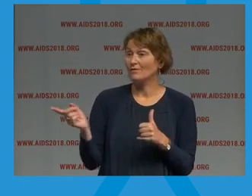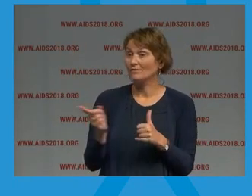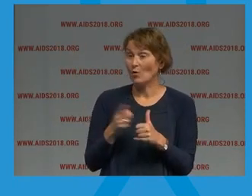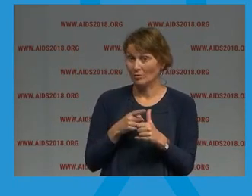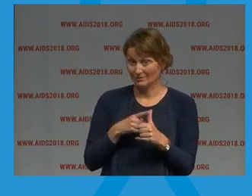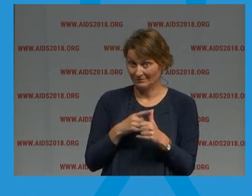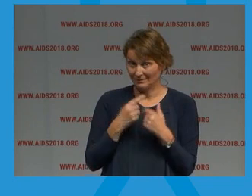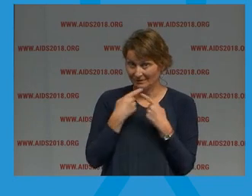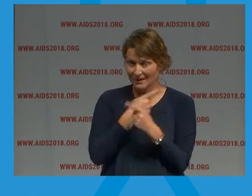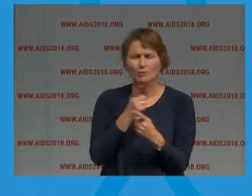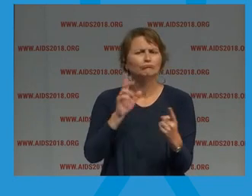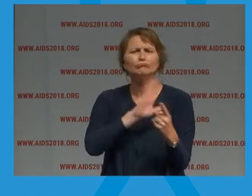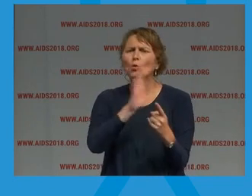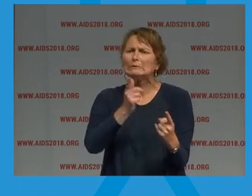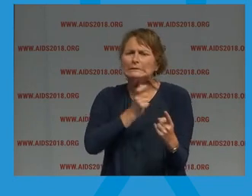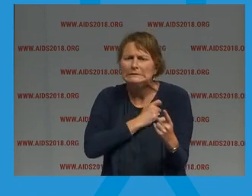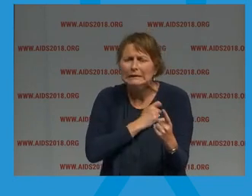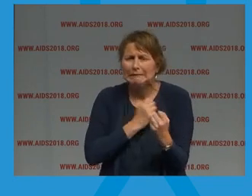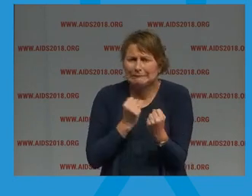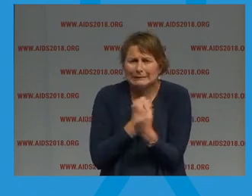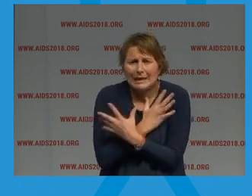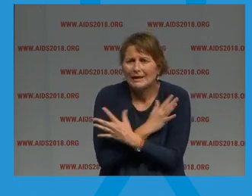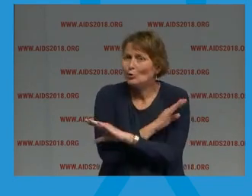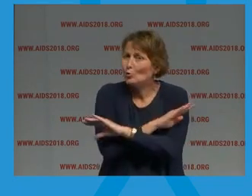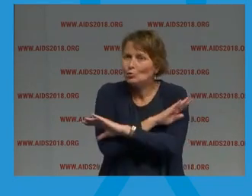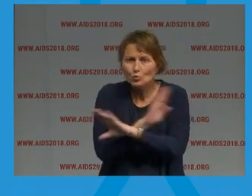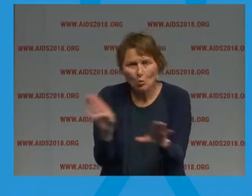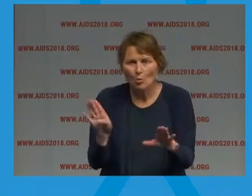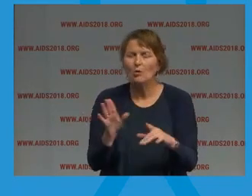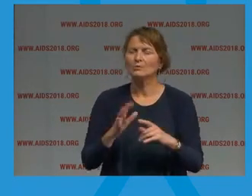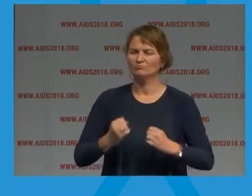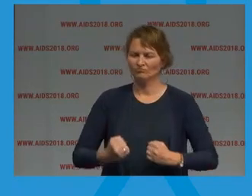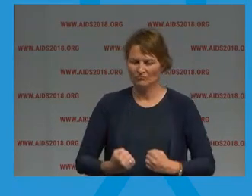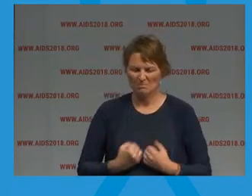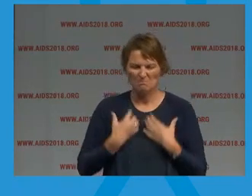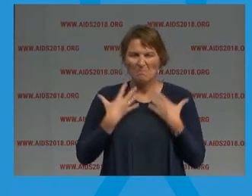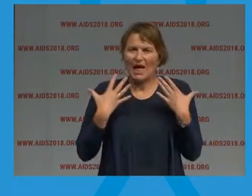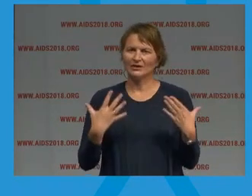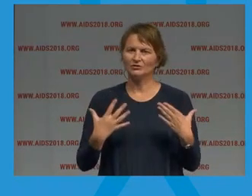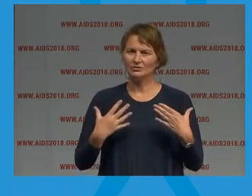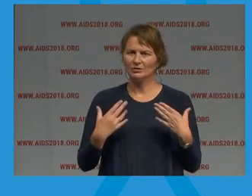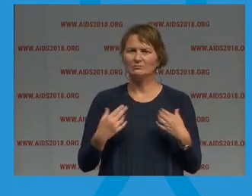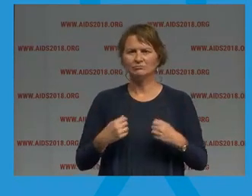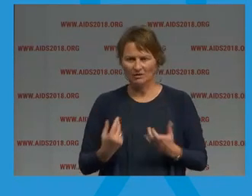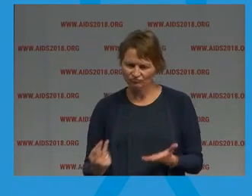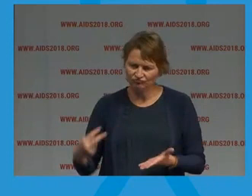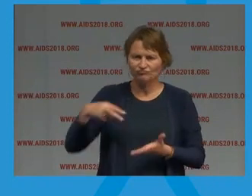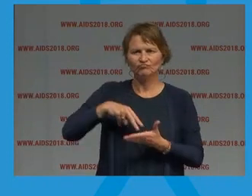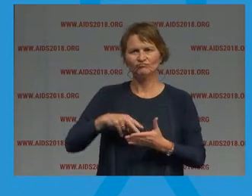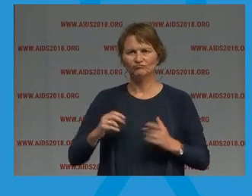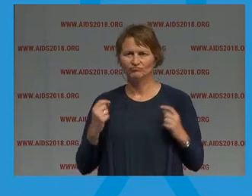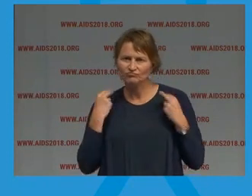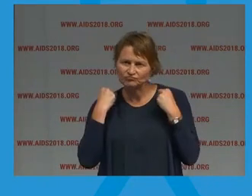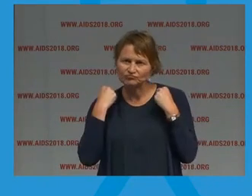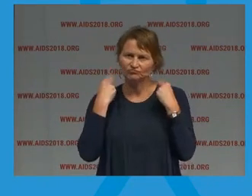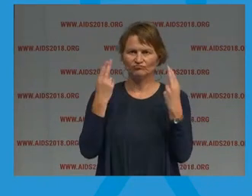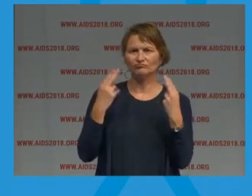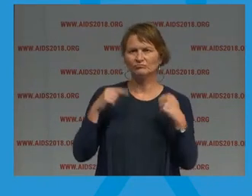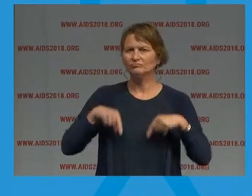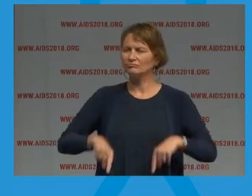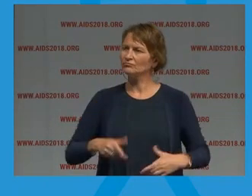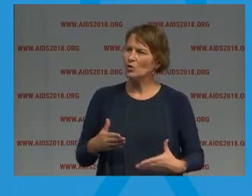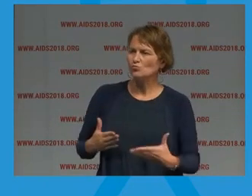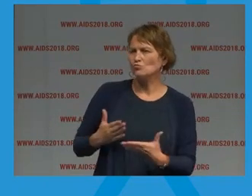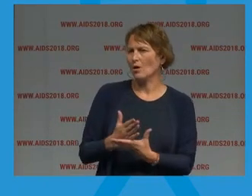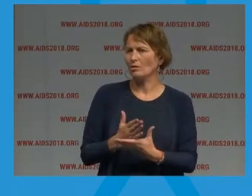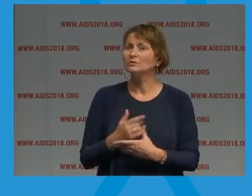fear, no scared, have a passionate, stand up for our rights so that we can able to